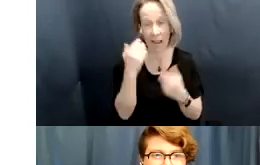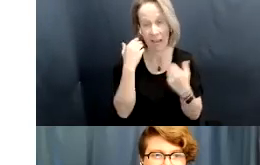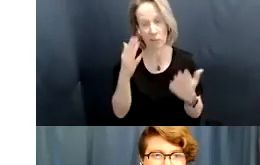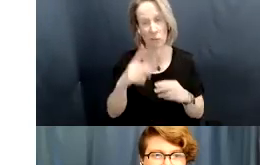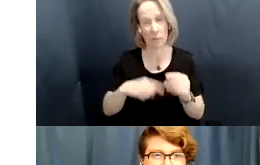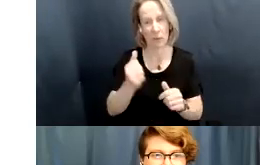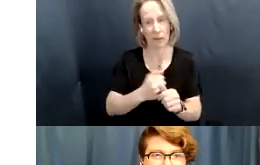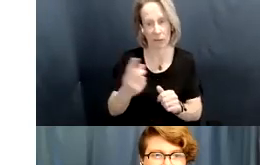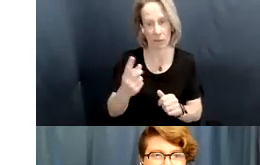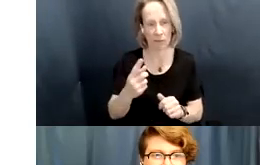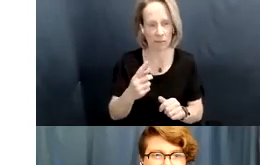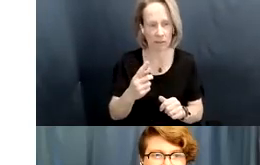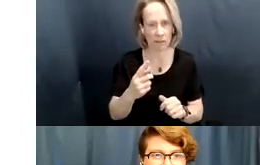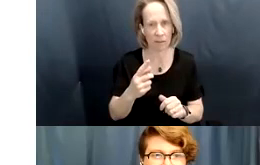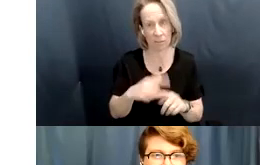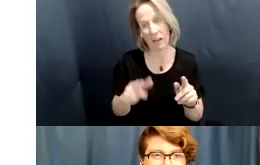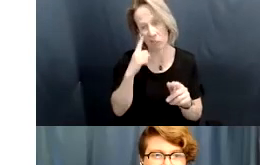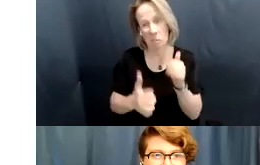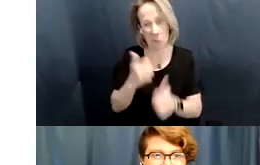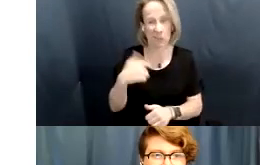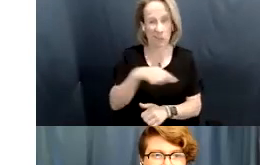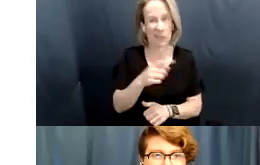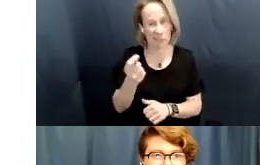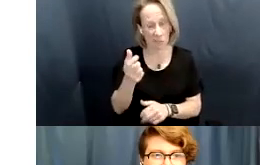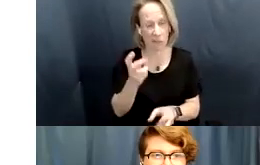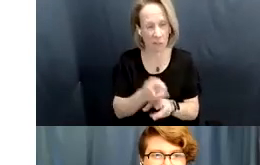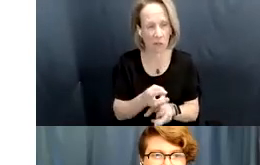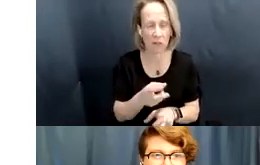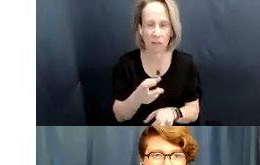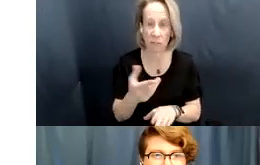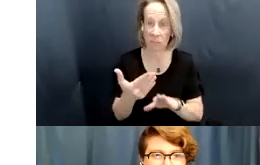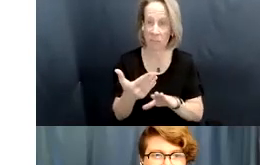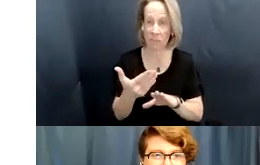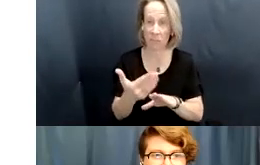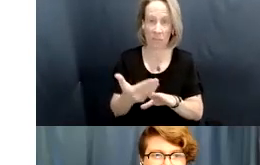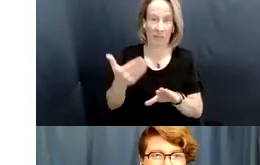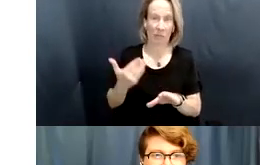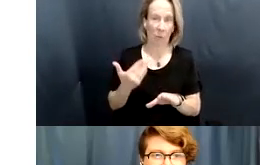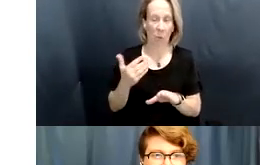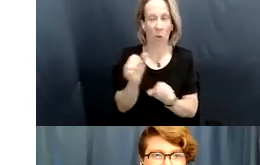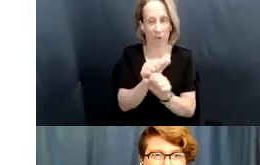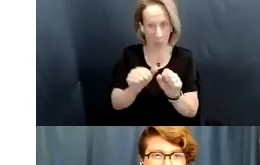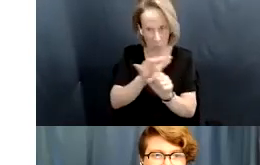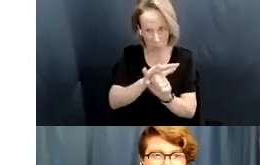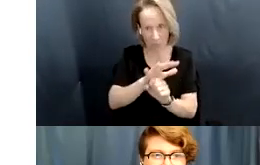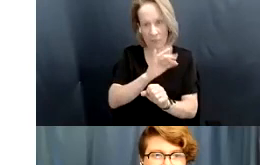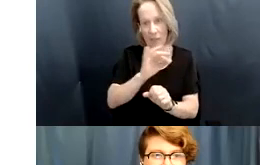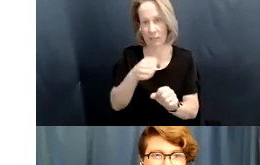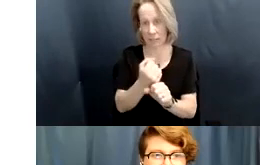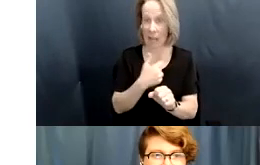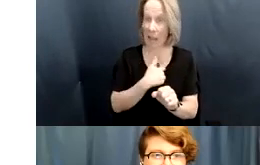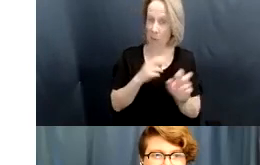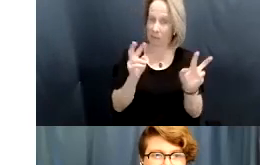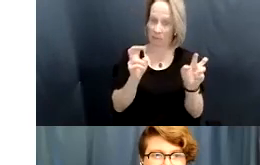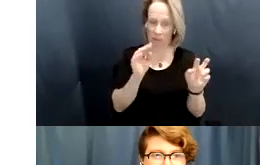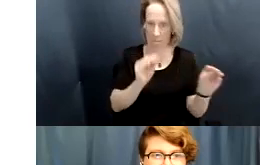us. Prior to the lockdown and the pandemic, I was a mobile advocate. So that meant that at 9